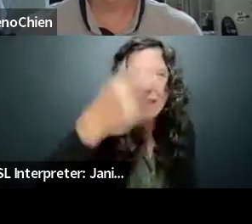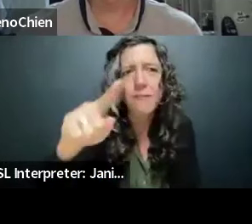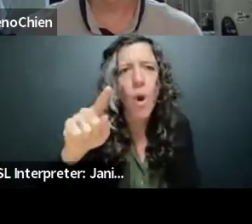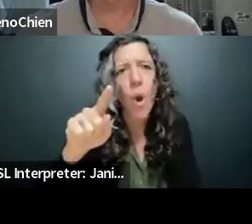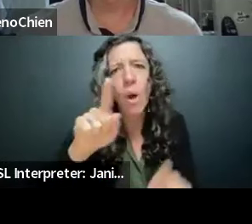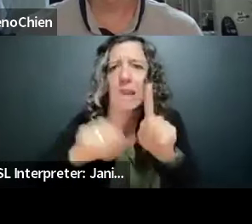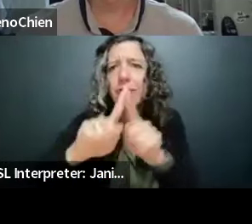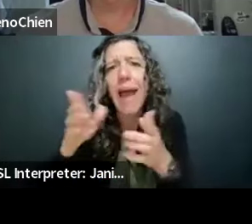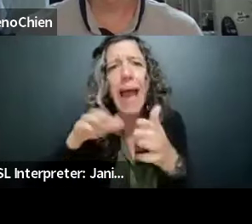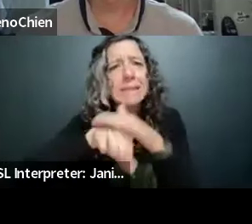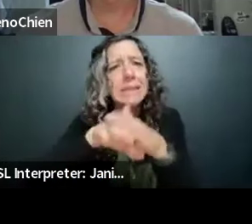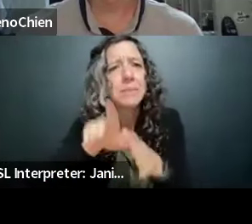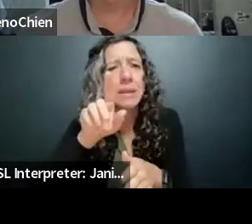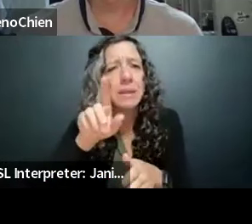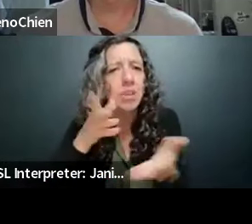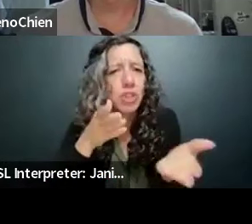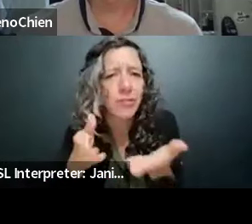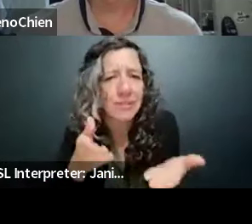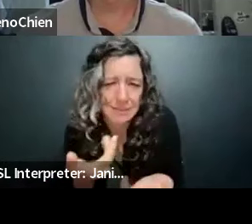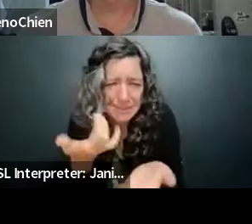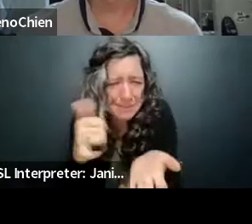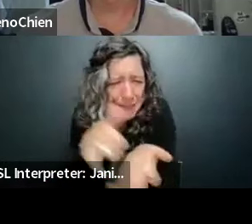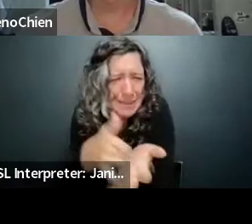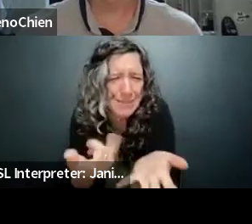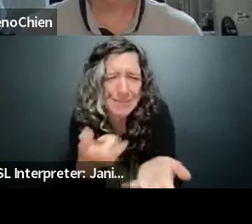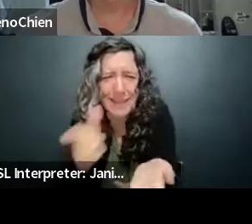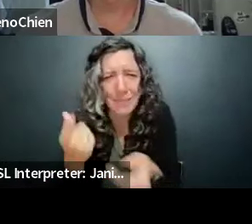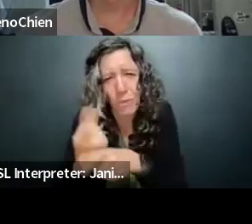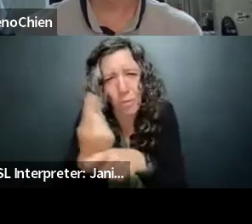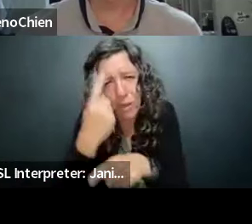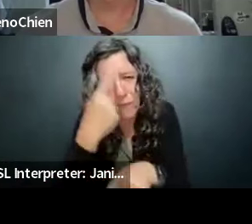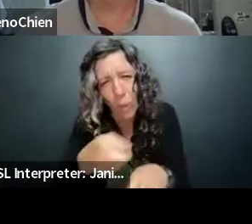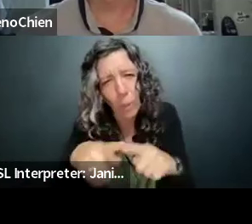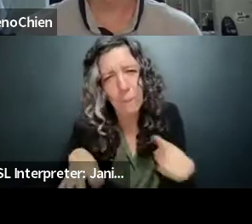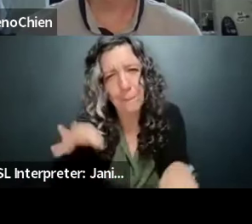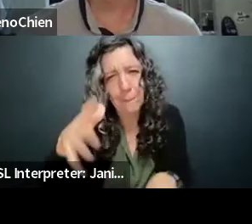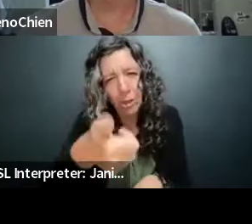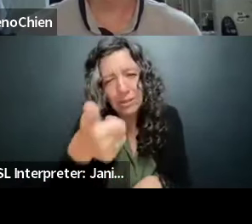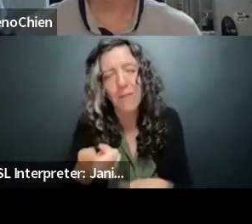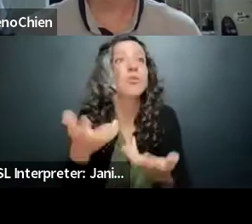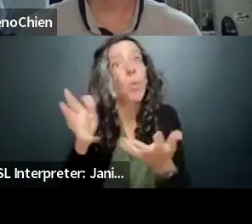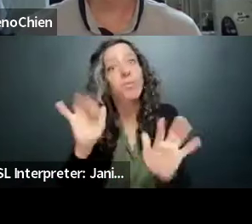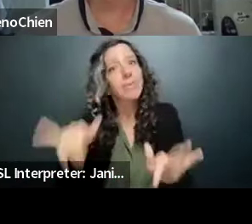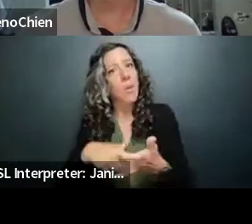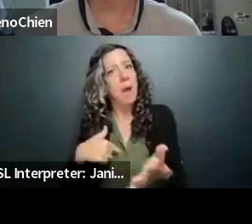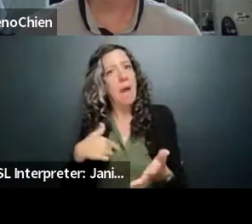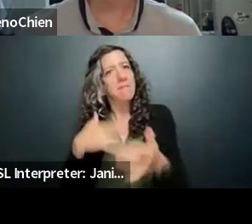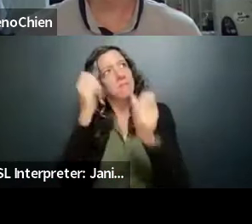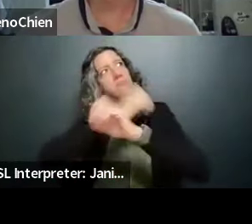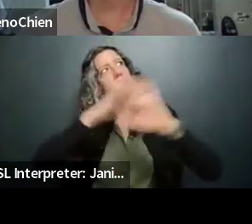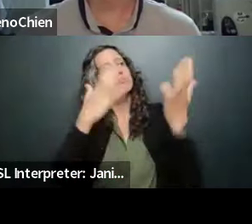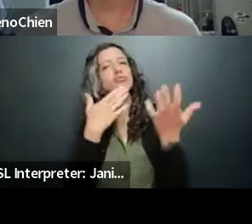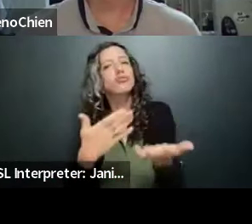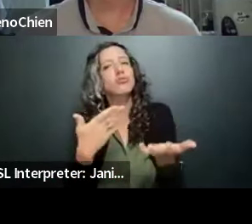something you pay yourself, right? So I kind of feel like that would be a good